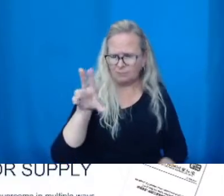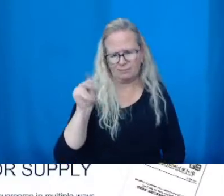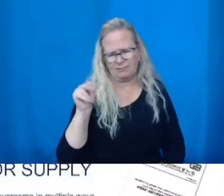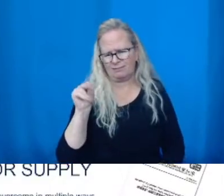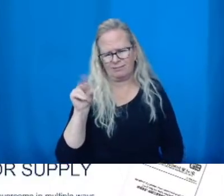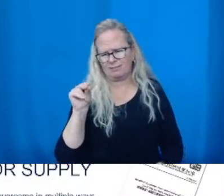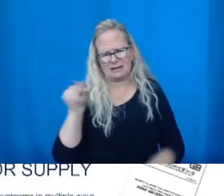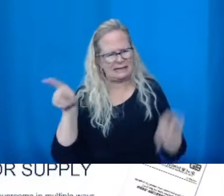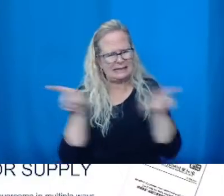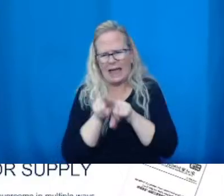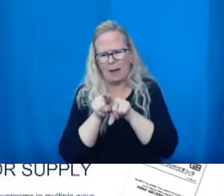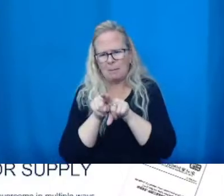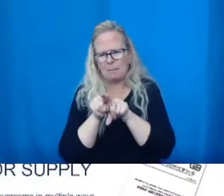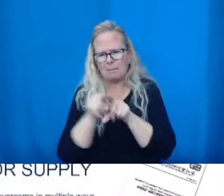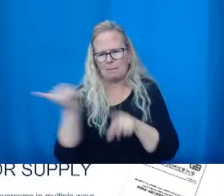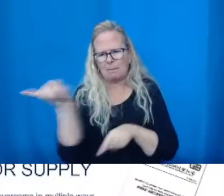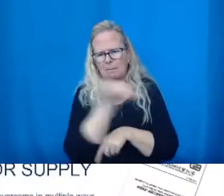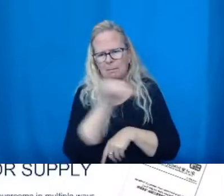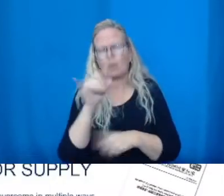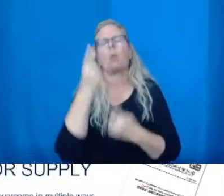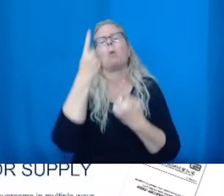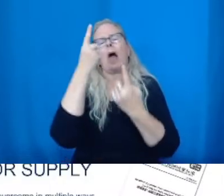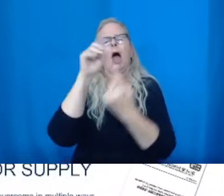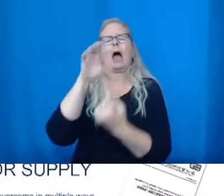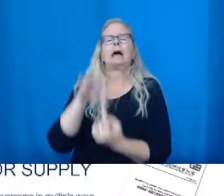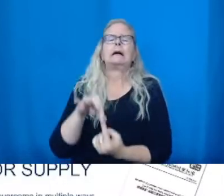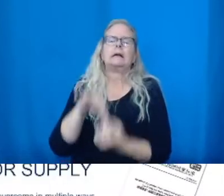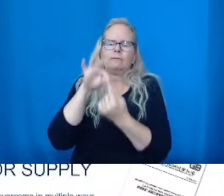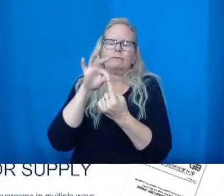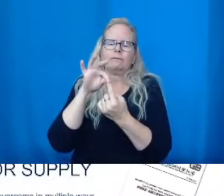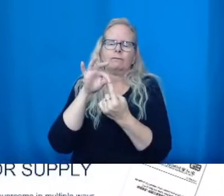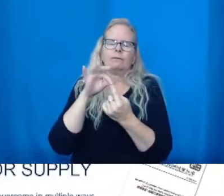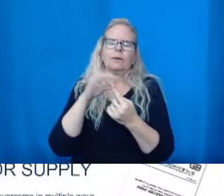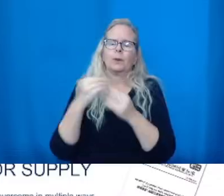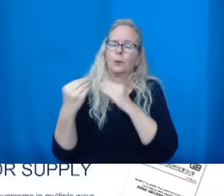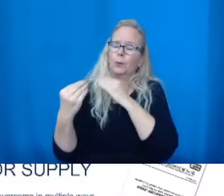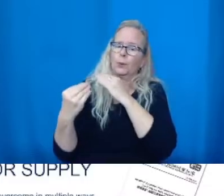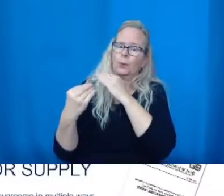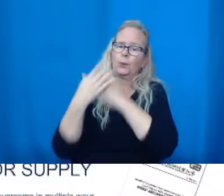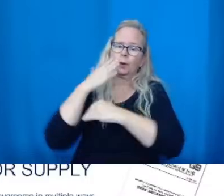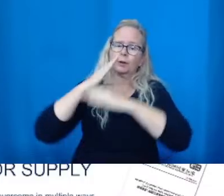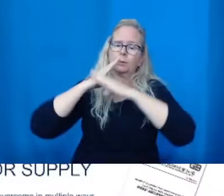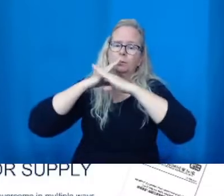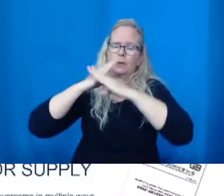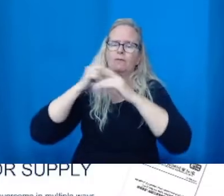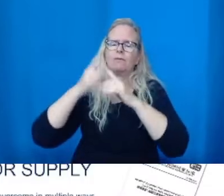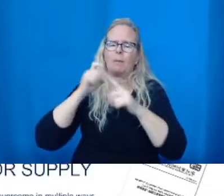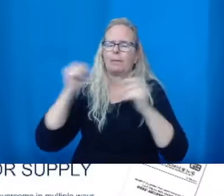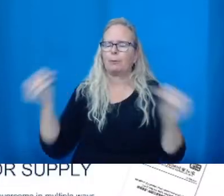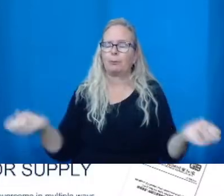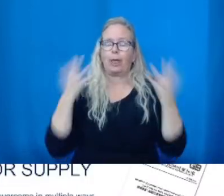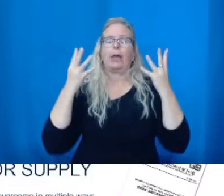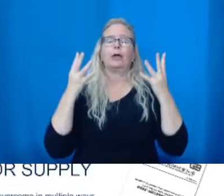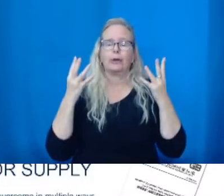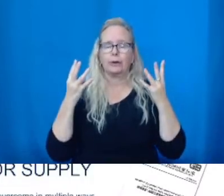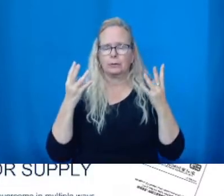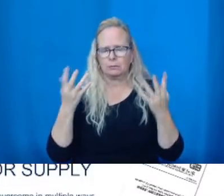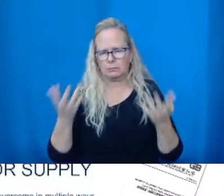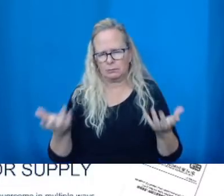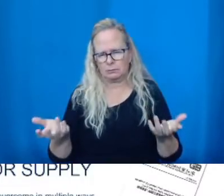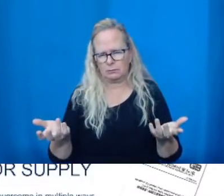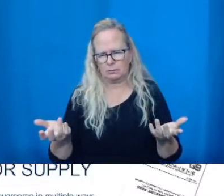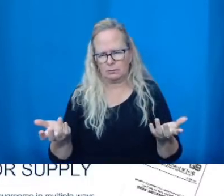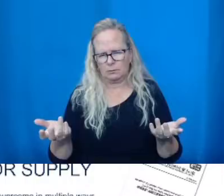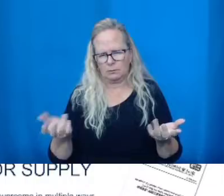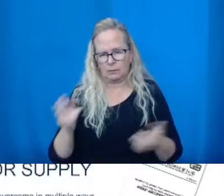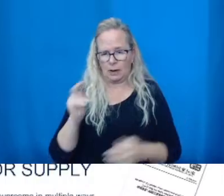an N95 type filtering facepiece that's been, say, sold in a hardware store for protection in woodworking. It can be